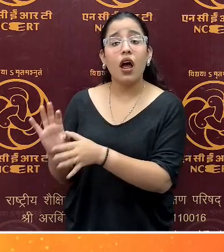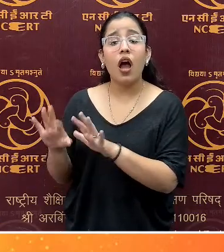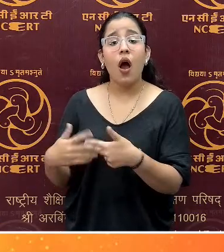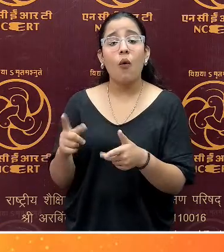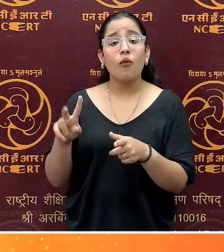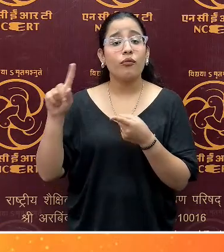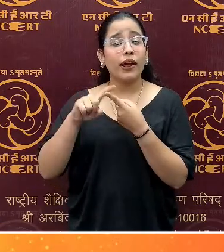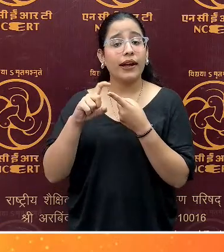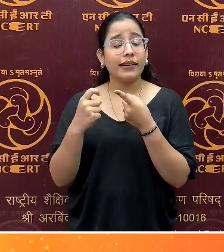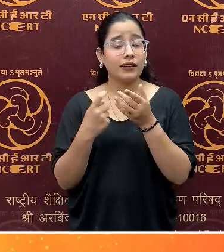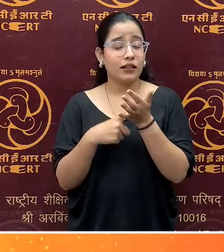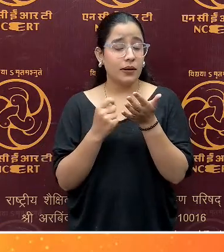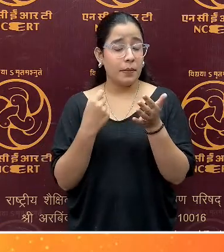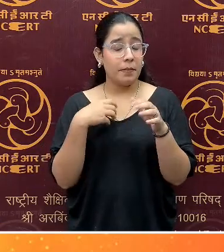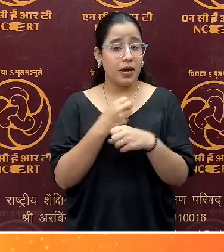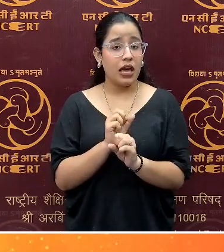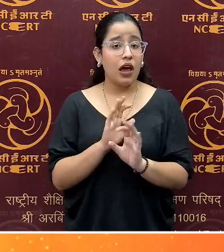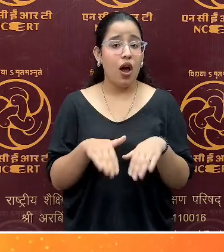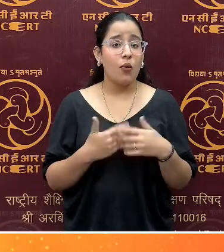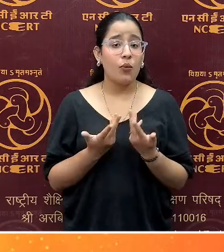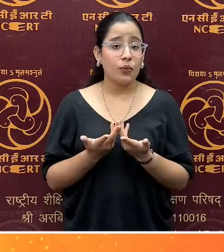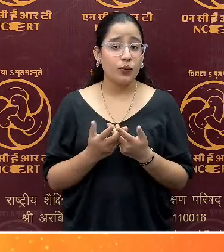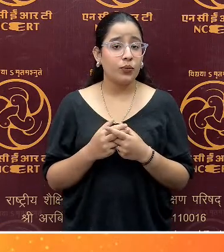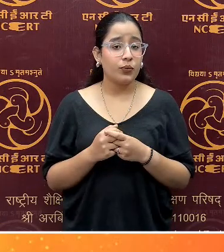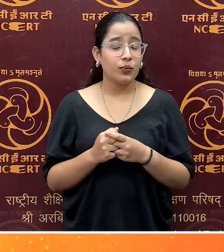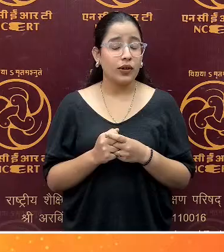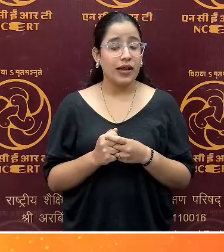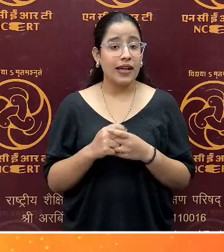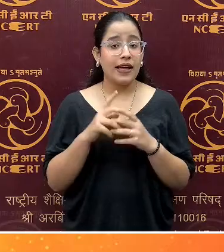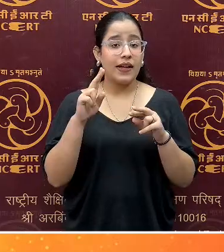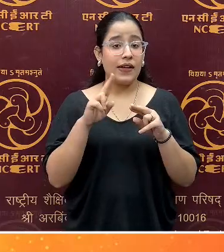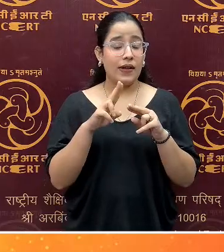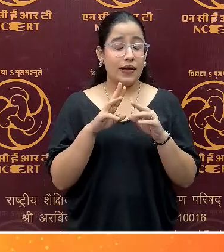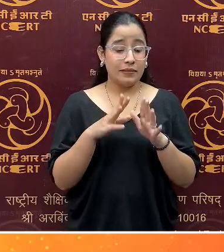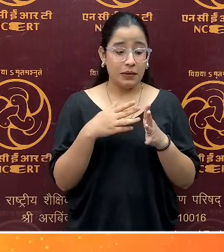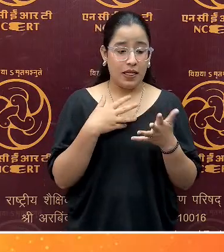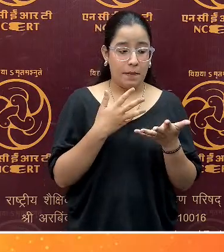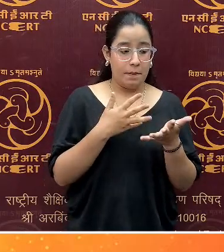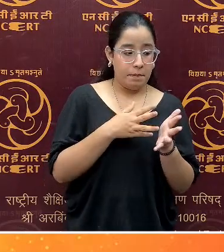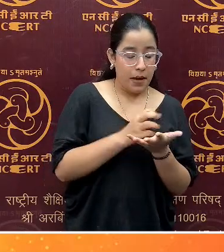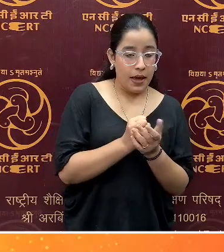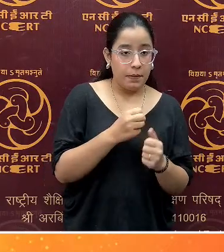of it? That's what we are seeing. Again, frame this in such